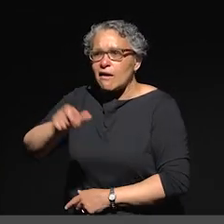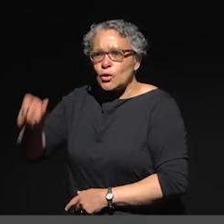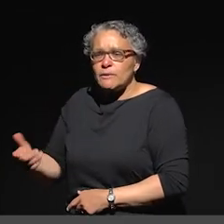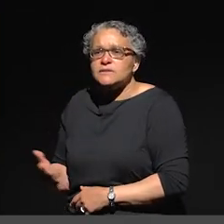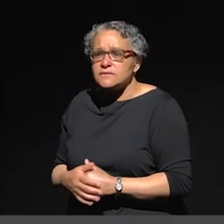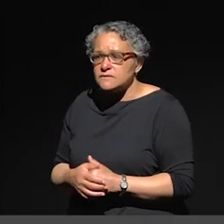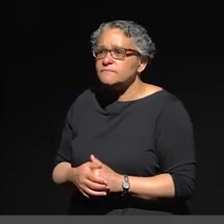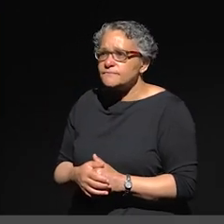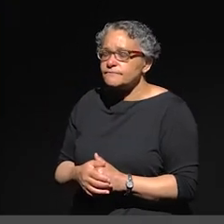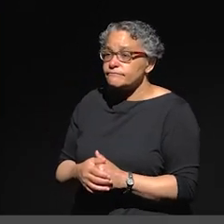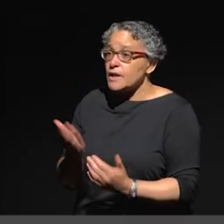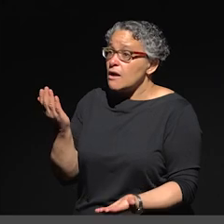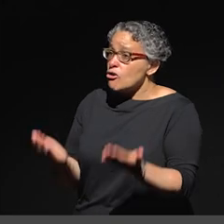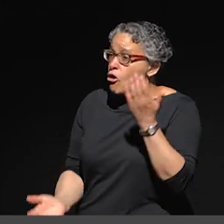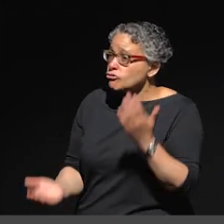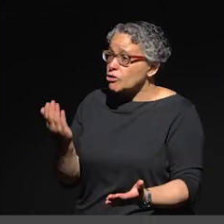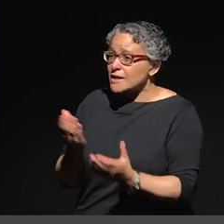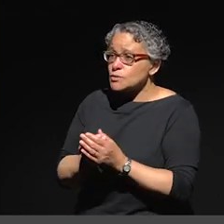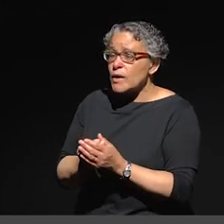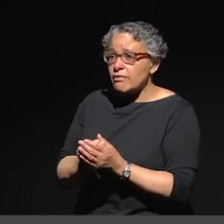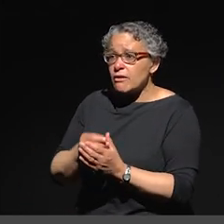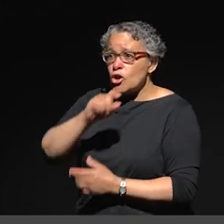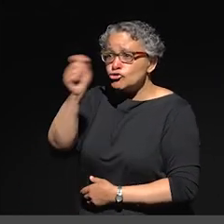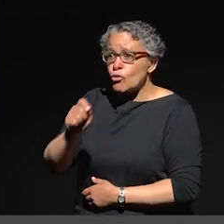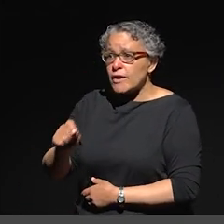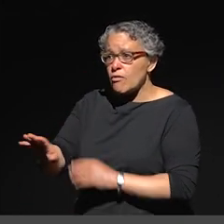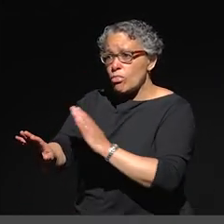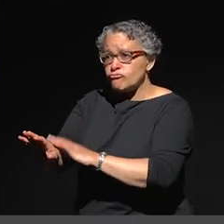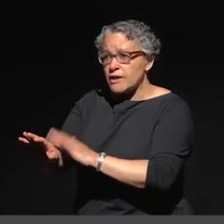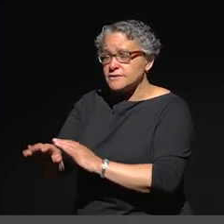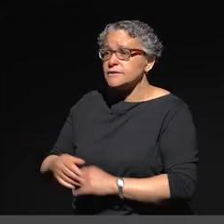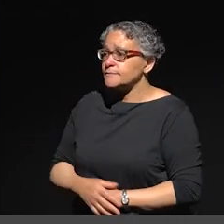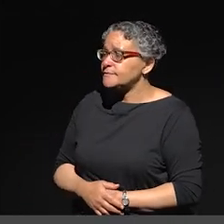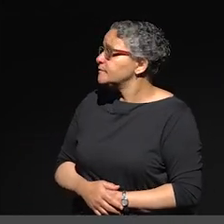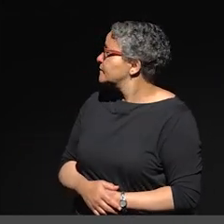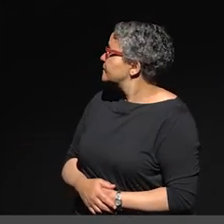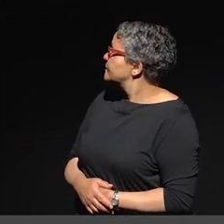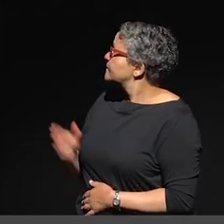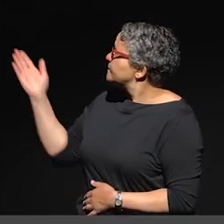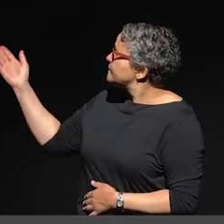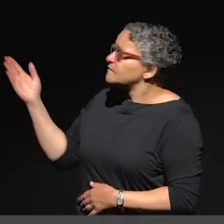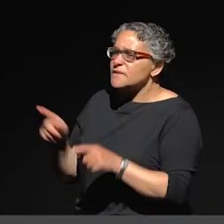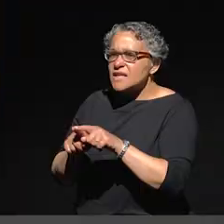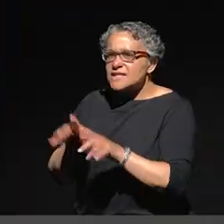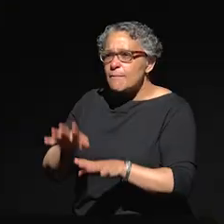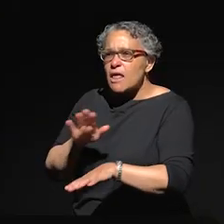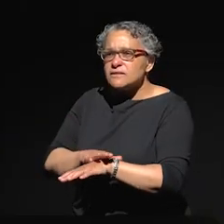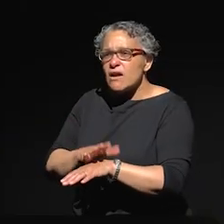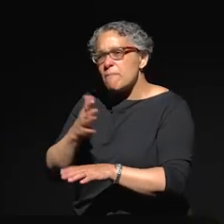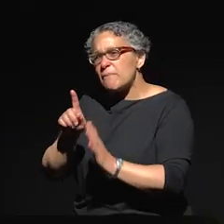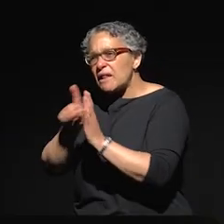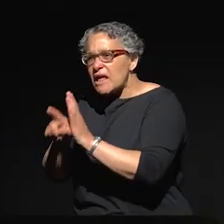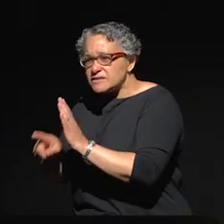It is contrasted in the exhibition with the drawing on the right here, which is, I think, you know, around the same time, slightly later maybe.